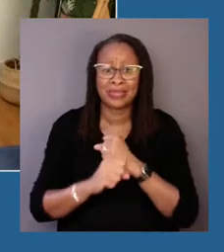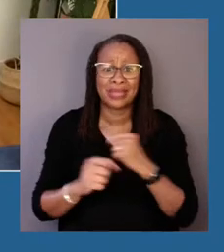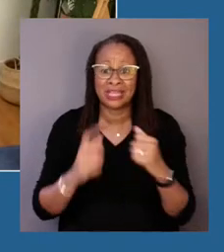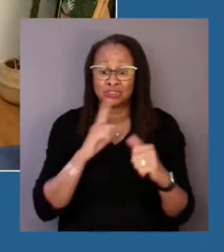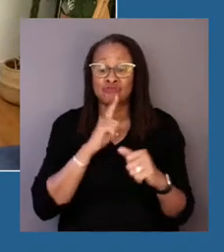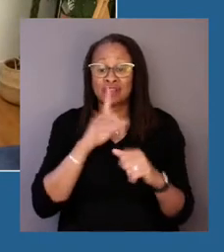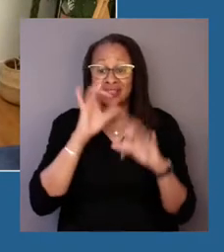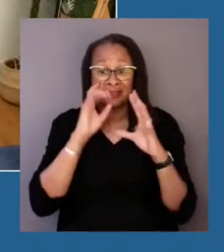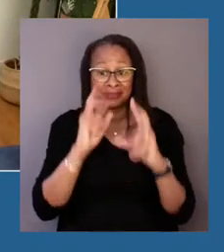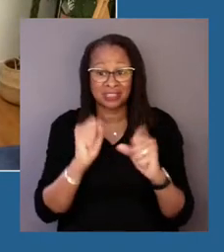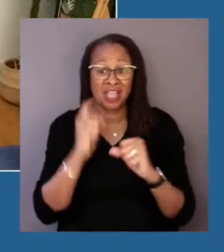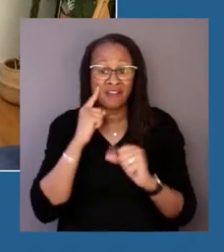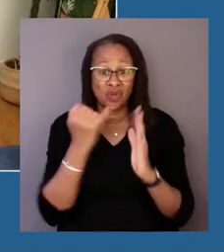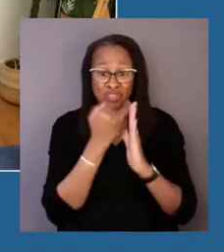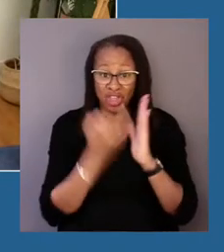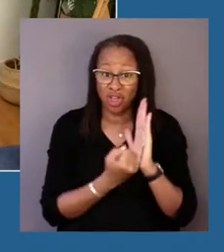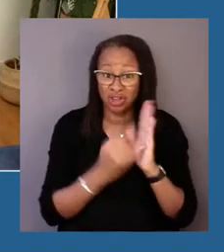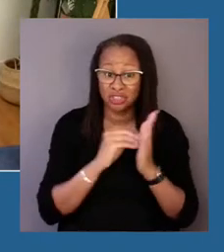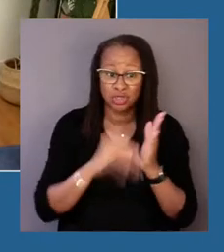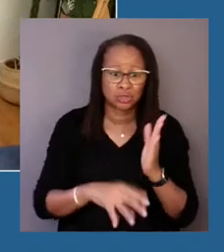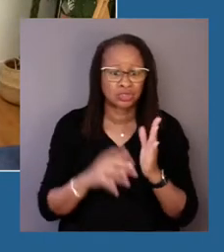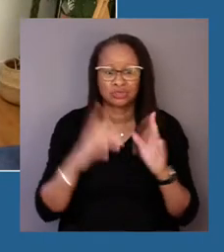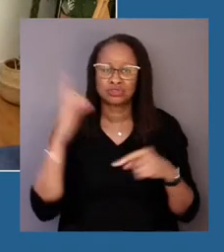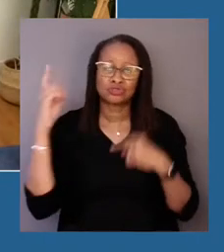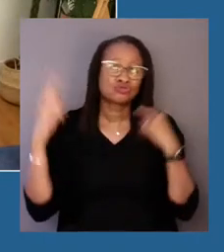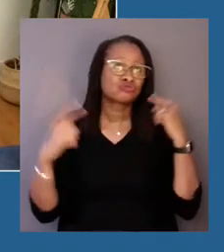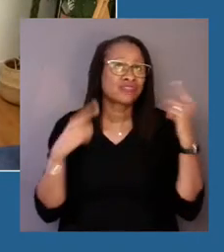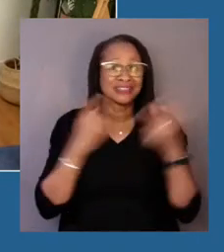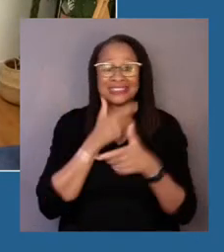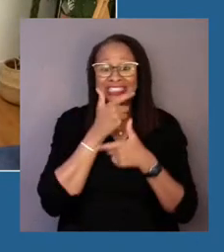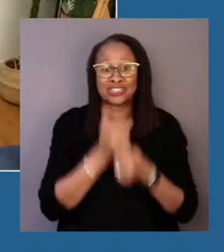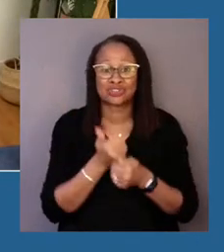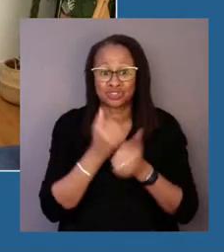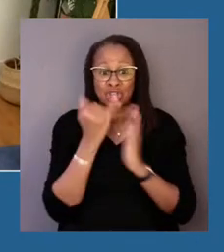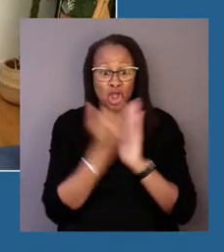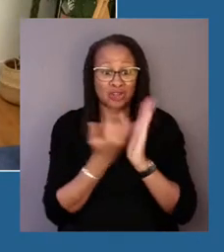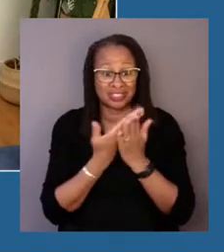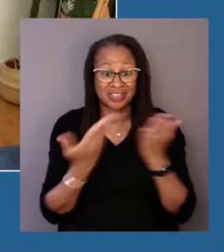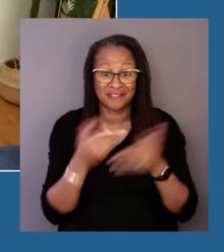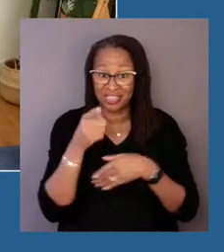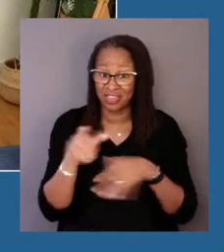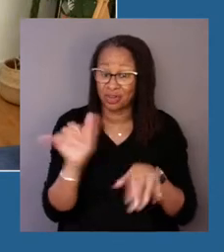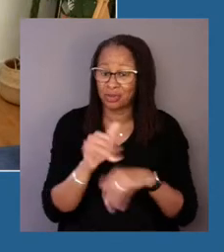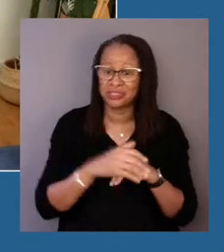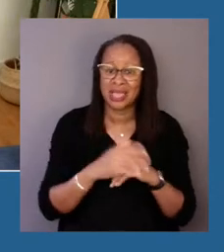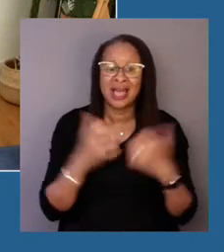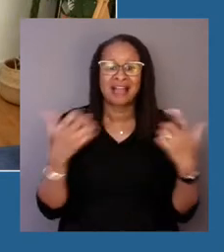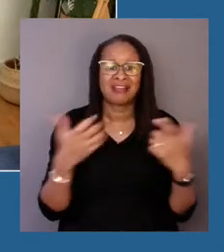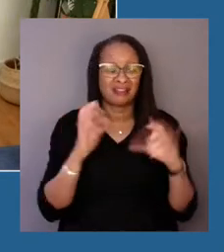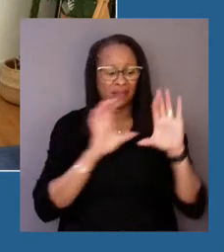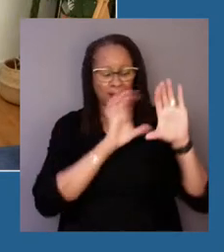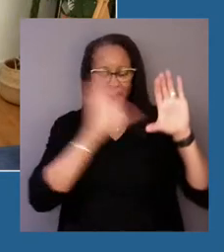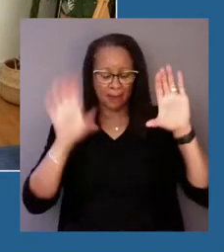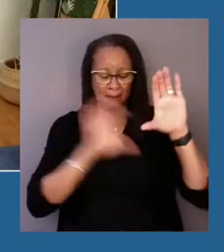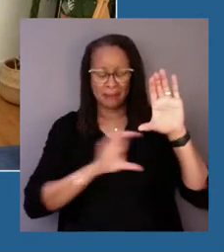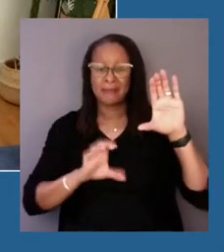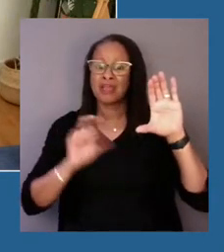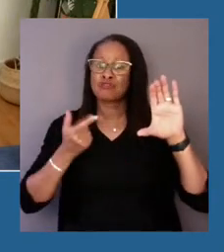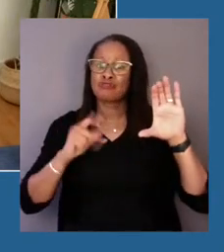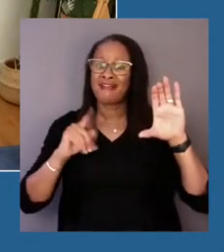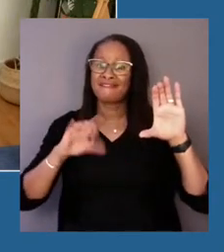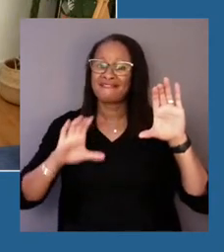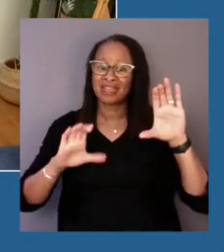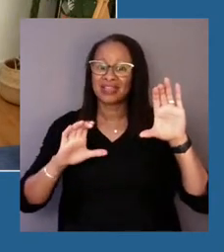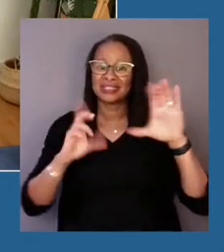art students too, there's crazy interesting art stuff in there. Like a lot of the graphic design from, you know, mobile in